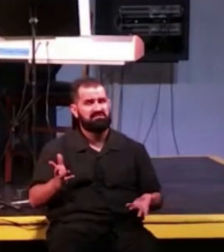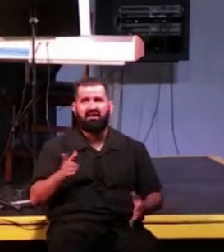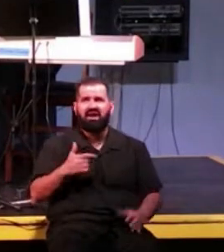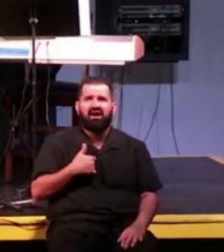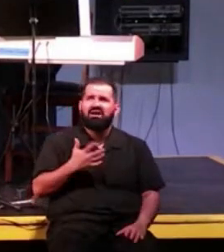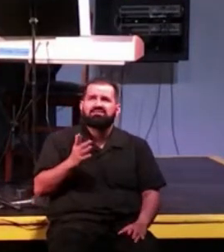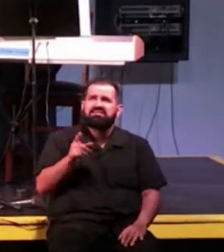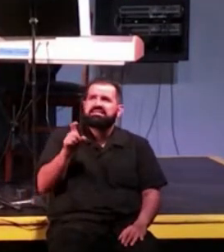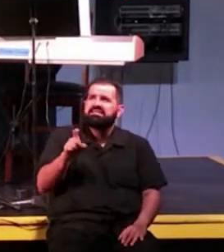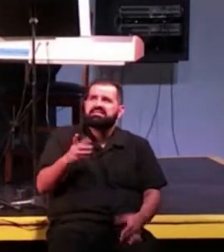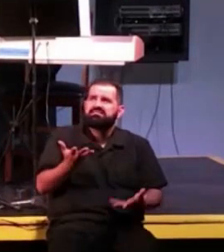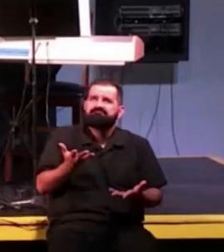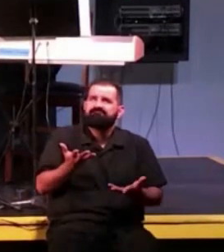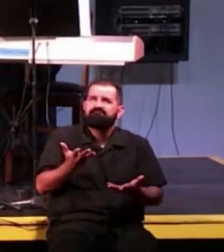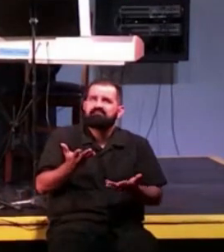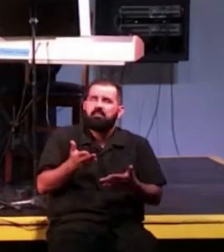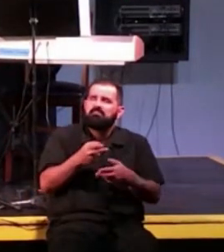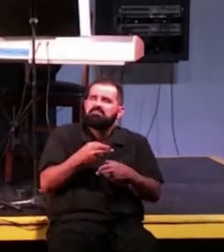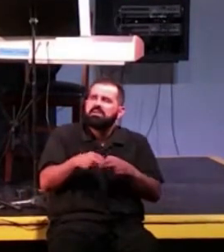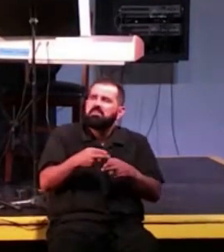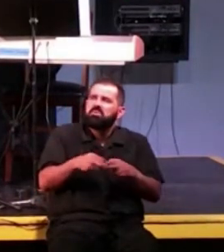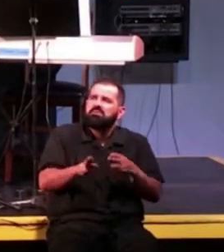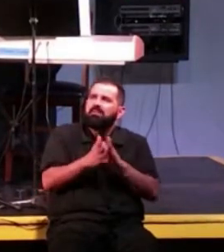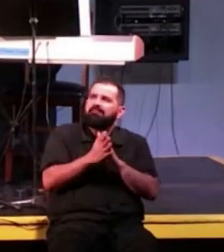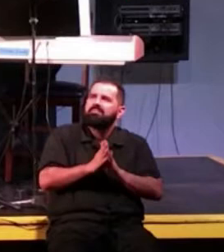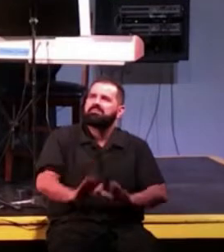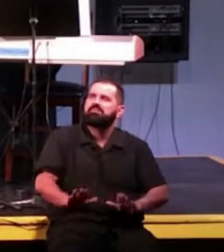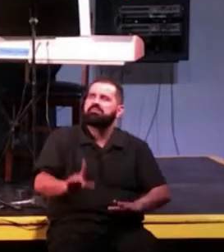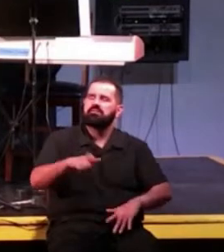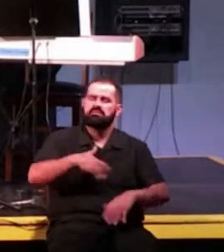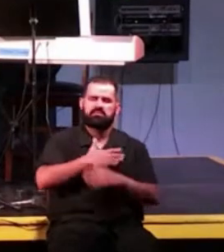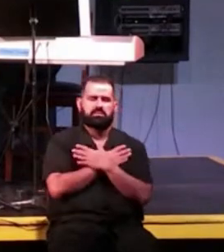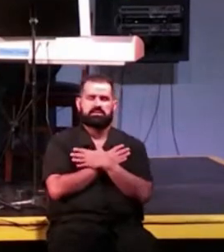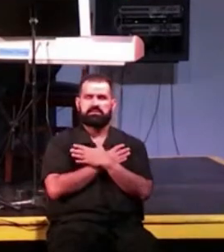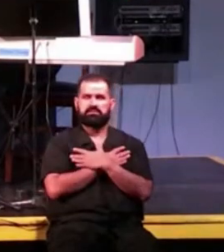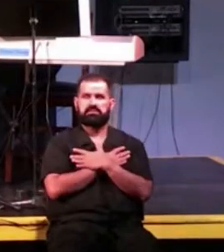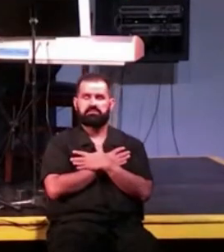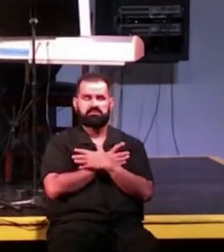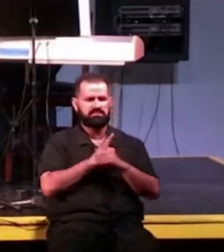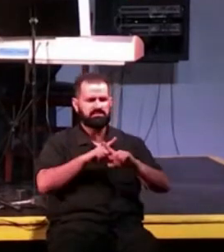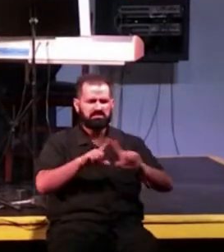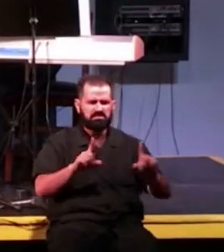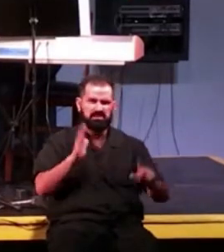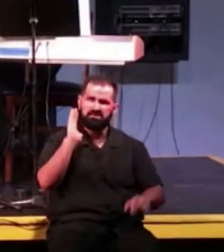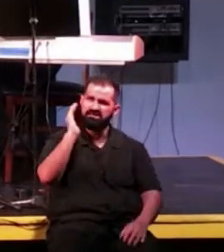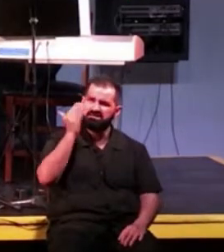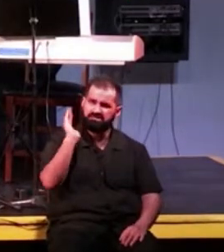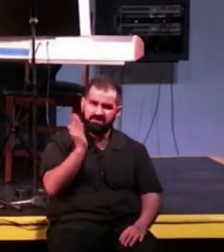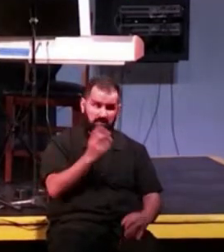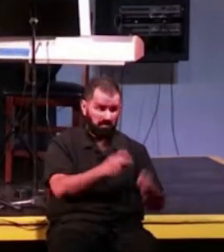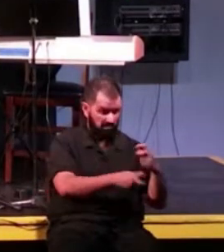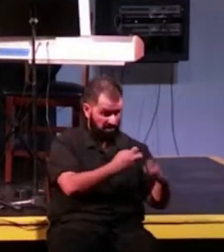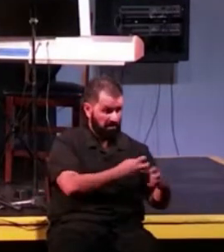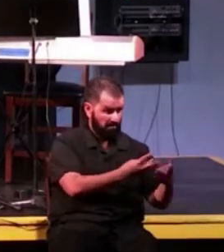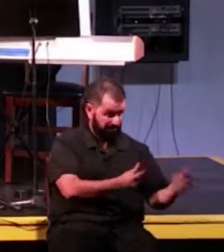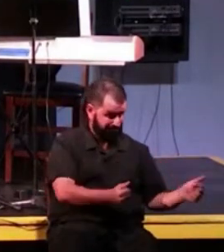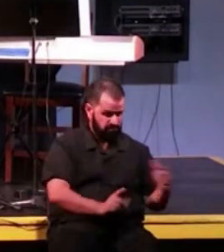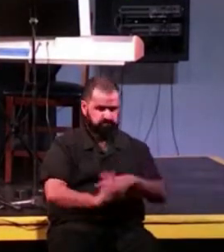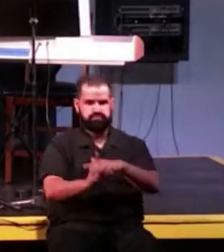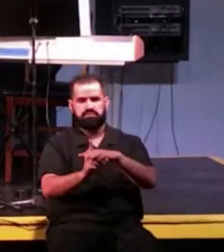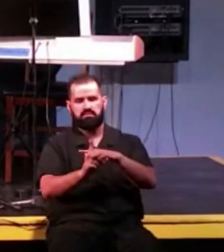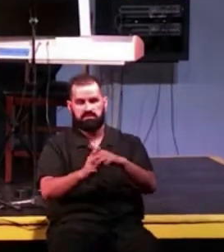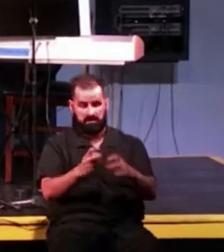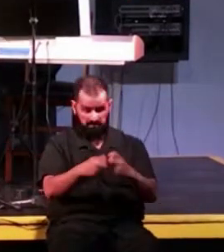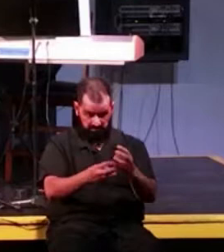I just need some time of peace. I need some rest. But it seems like I go from one problem to another,